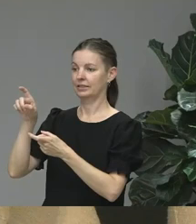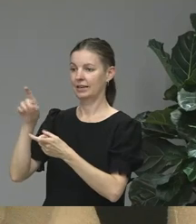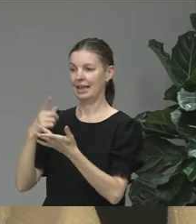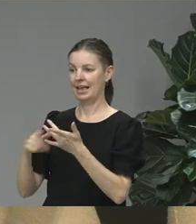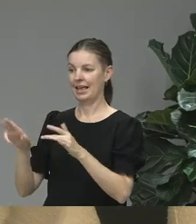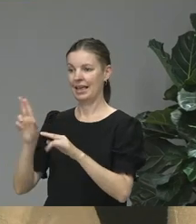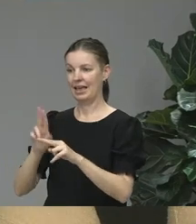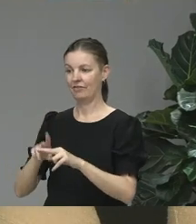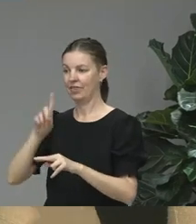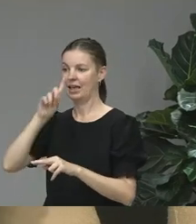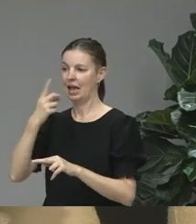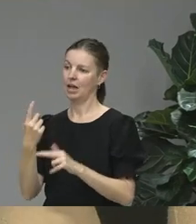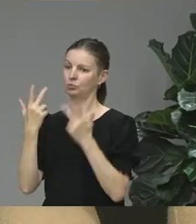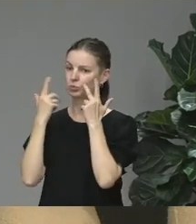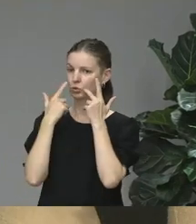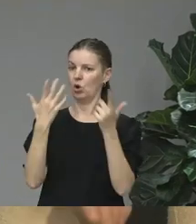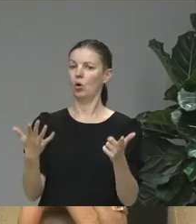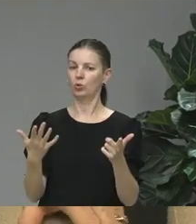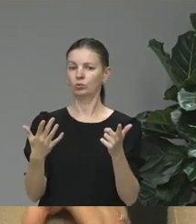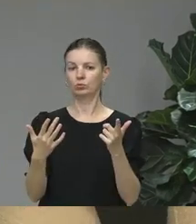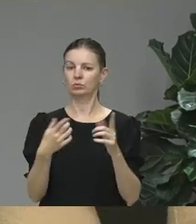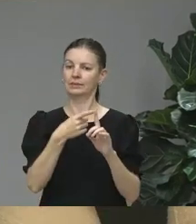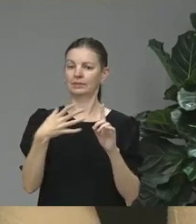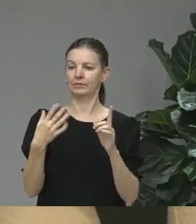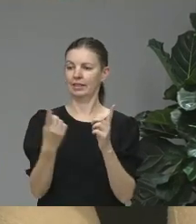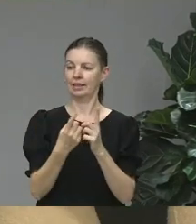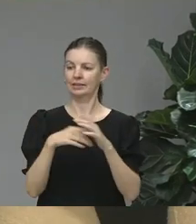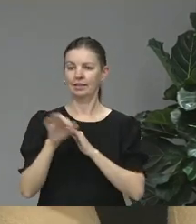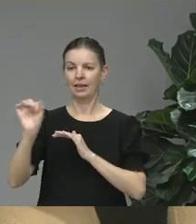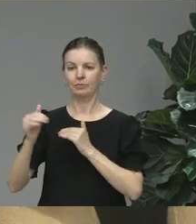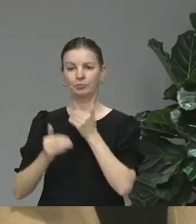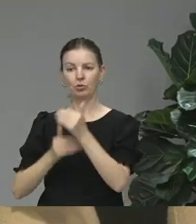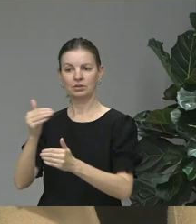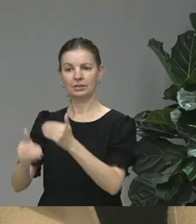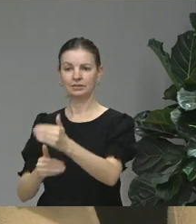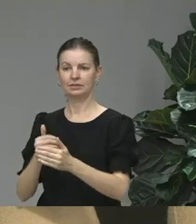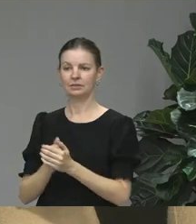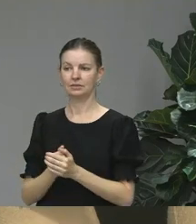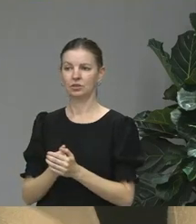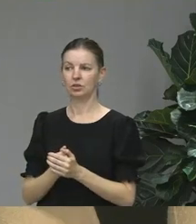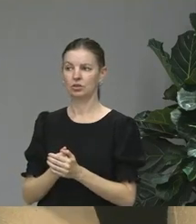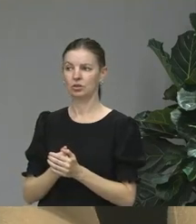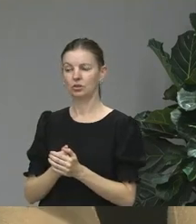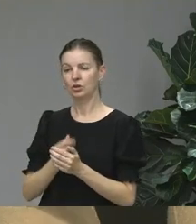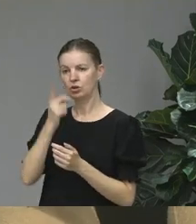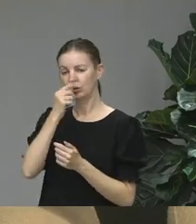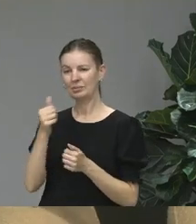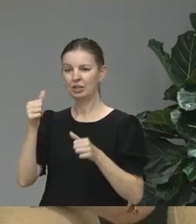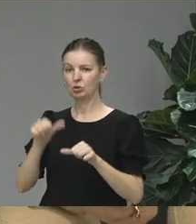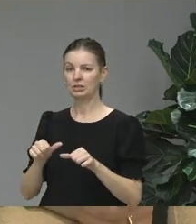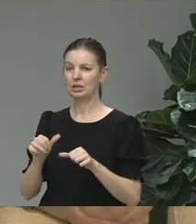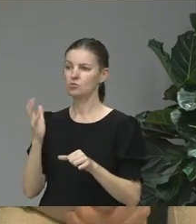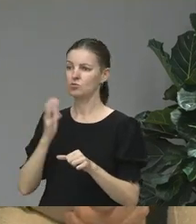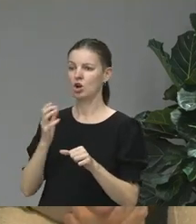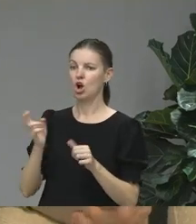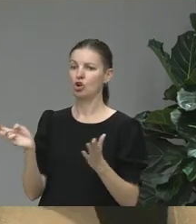can demonstrate certain things in their processes. You've got the big leverage of the contracting,